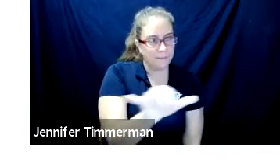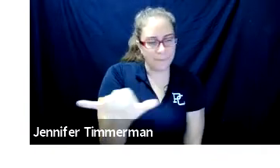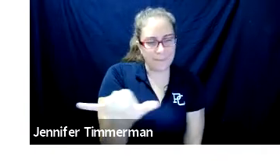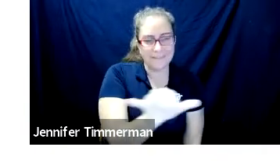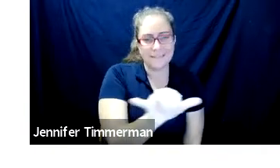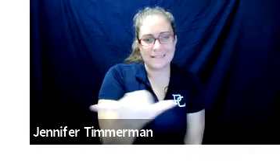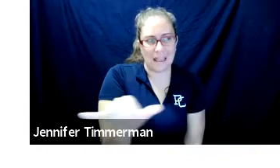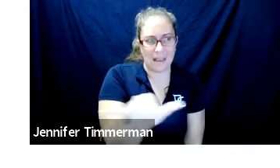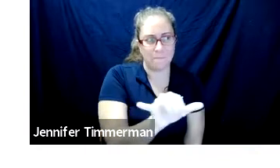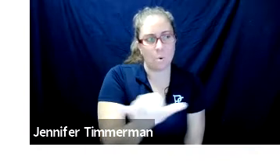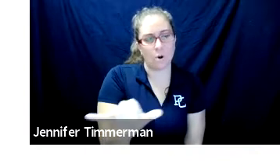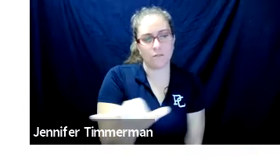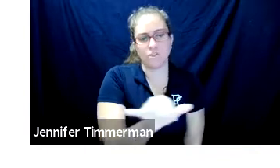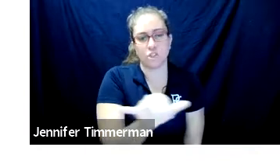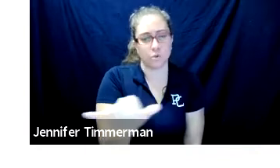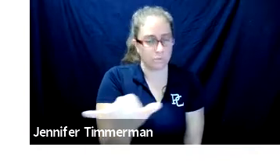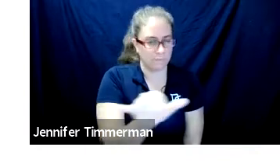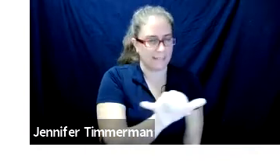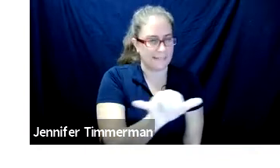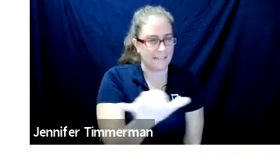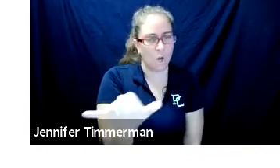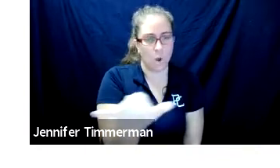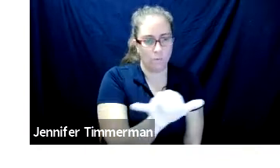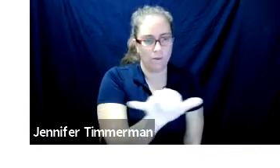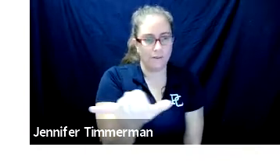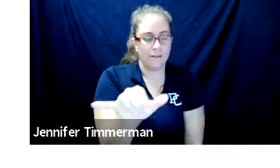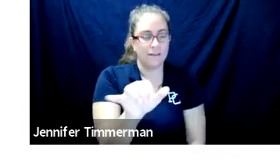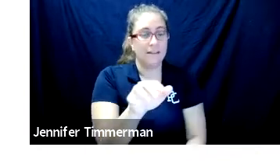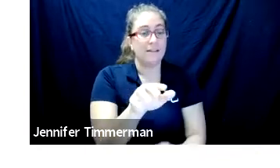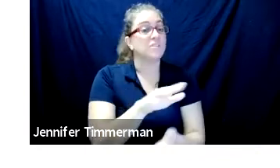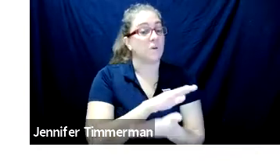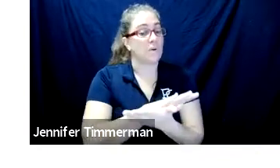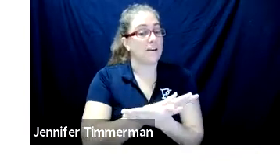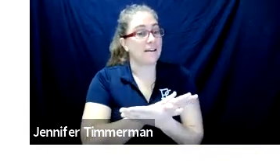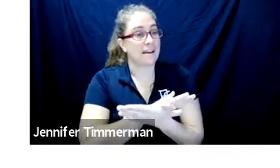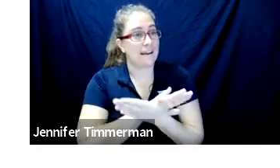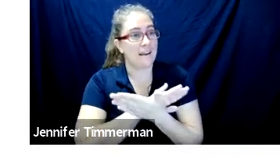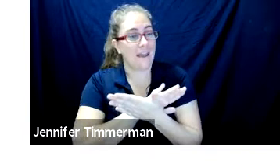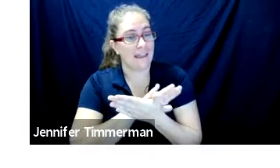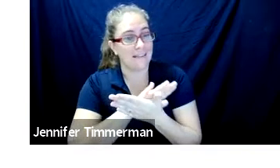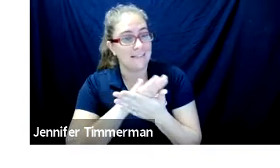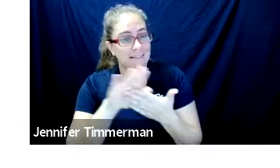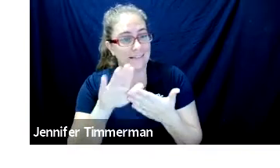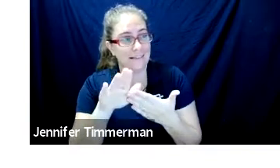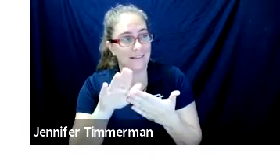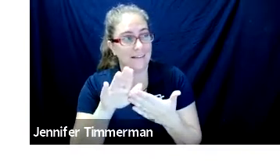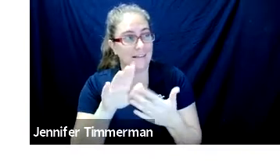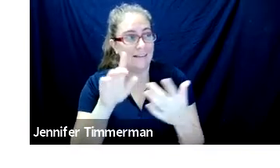It means same or two, like T-O-O. So